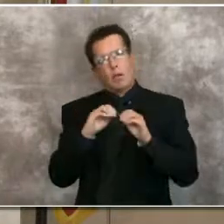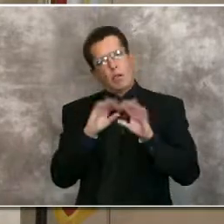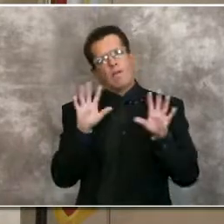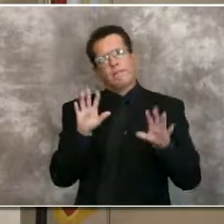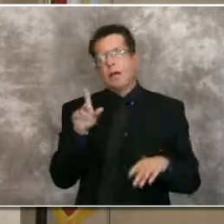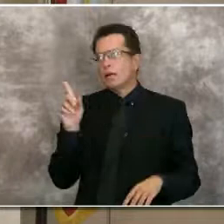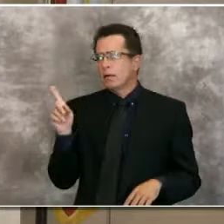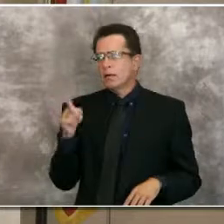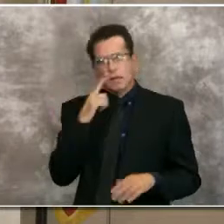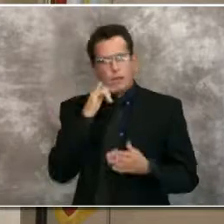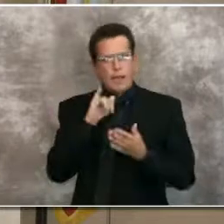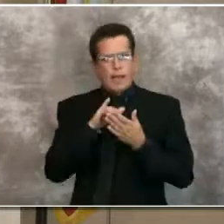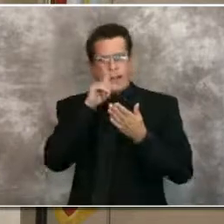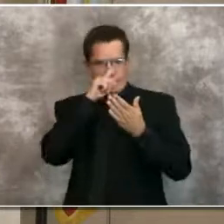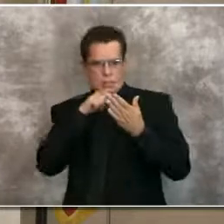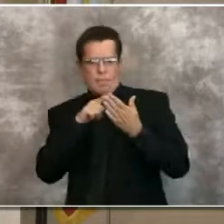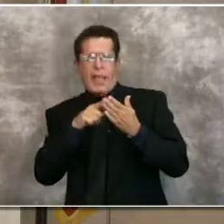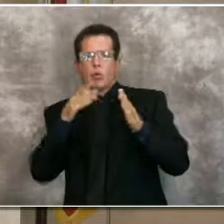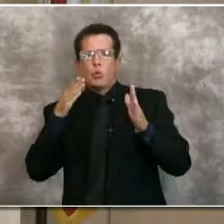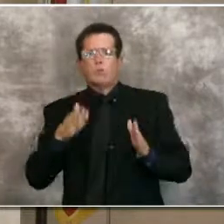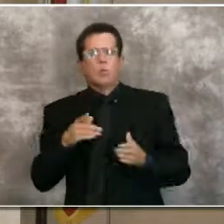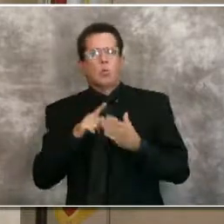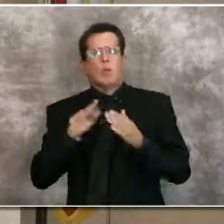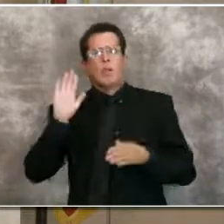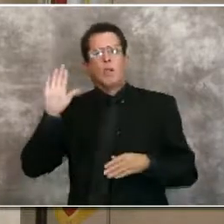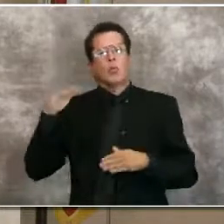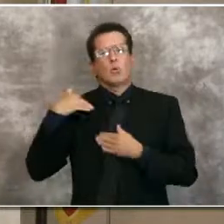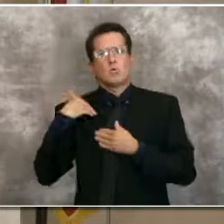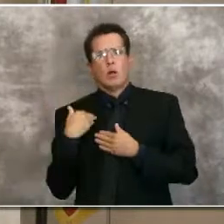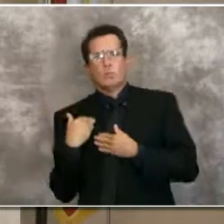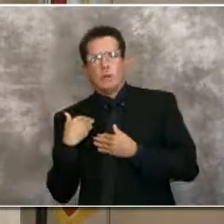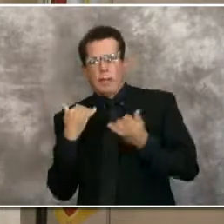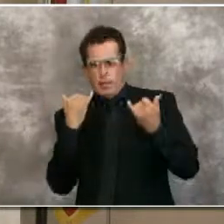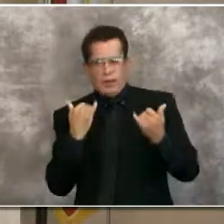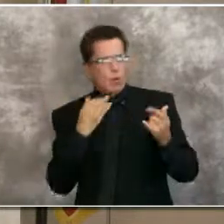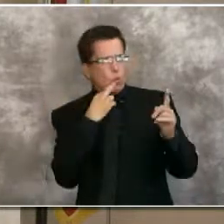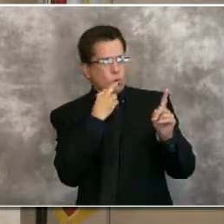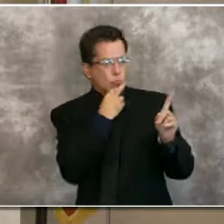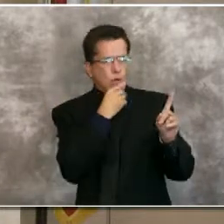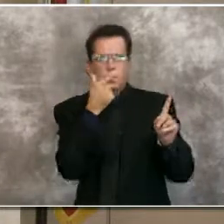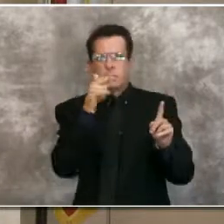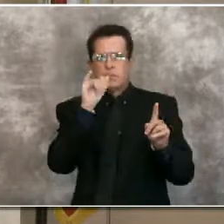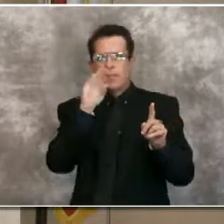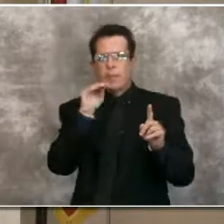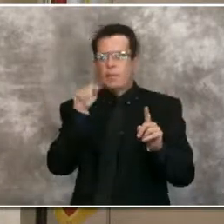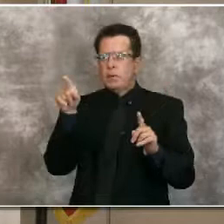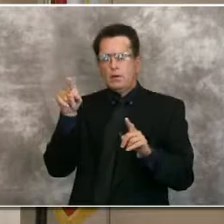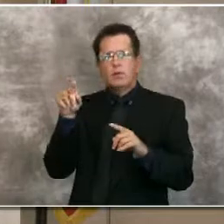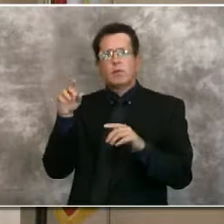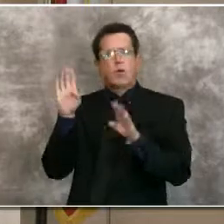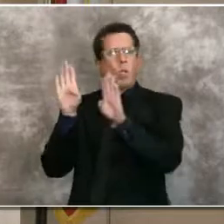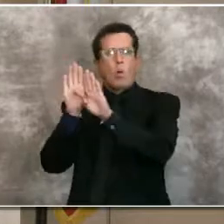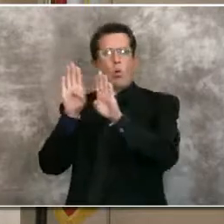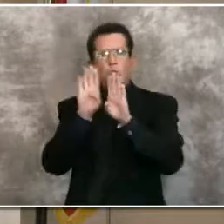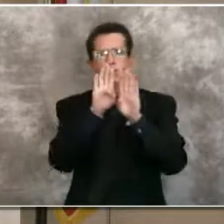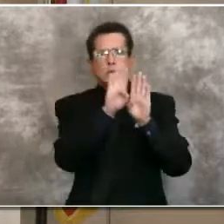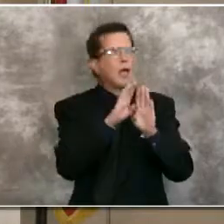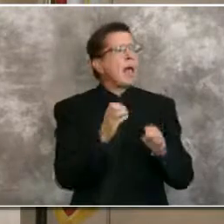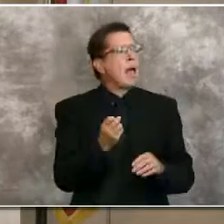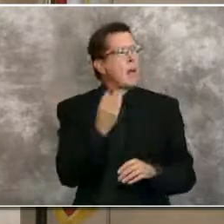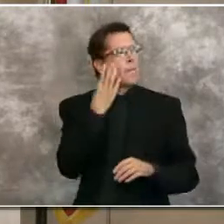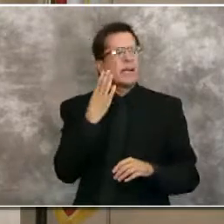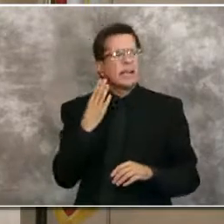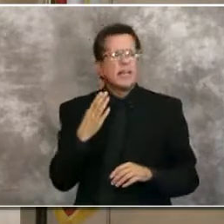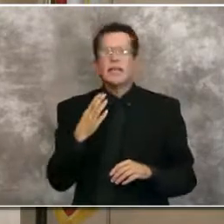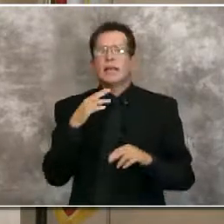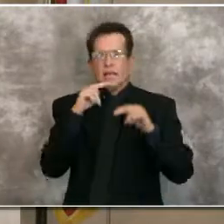inspectors are tasked with what are they tasked with now that restaurants, gyms, and nail salons are closed, and how many inspectors are there?